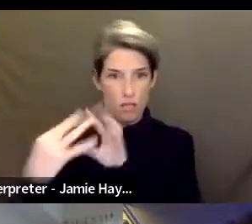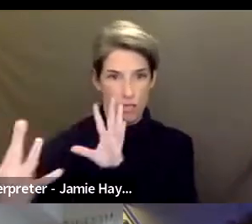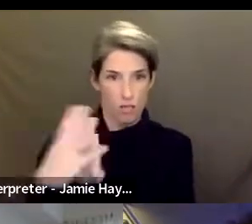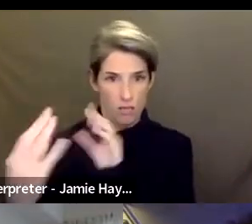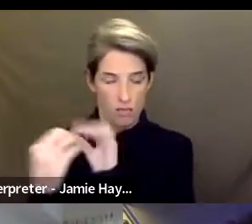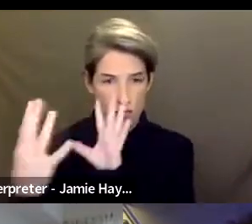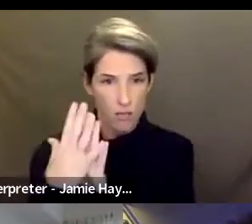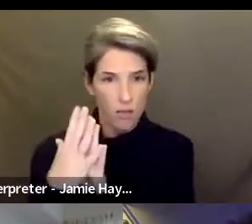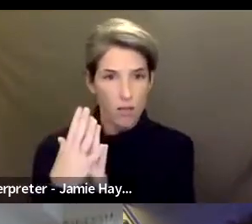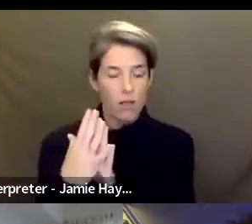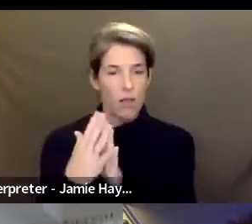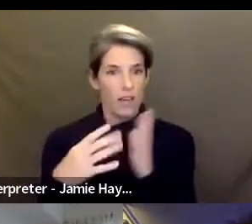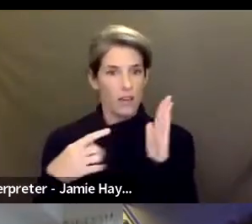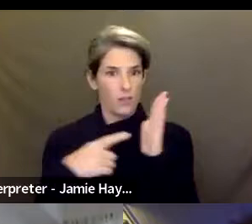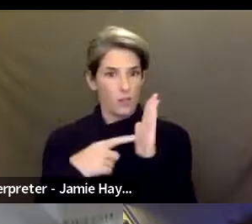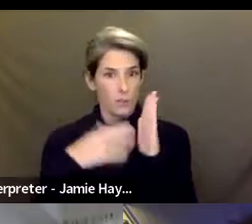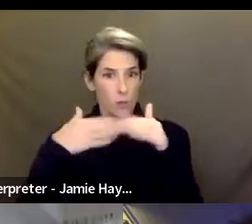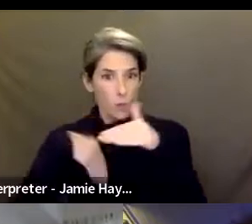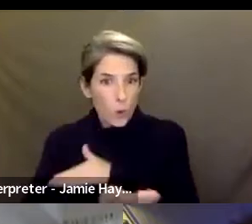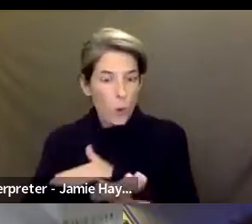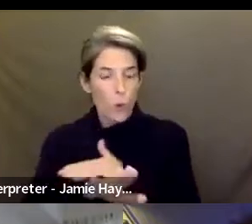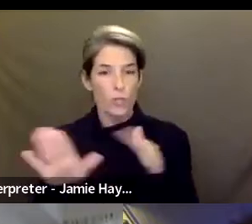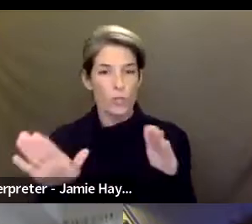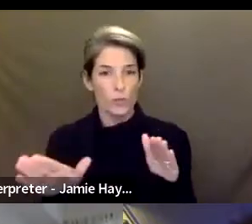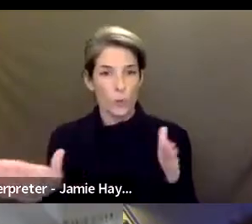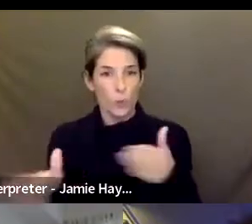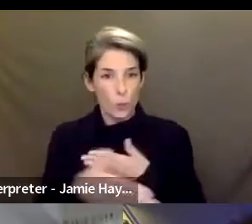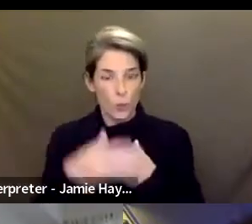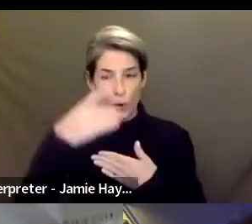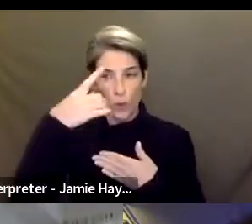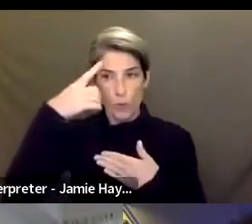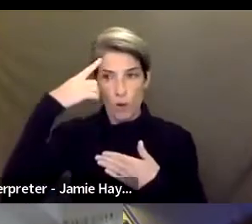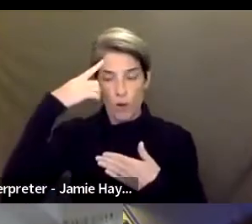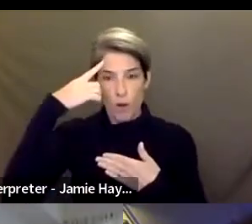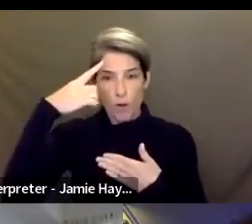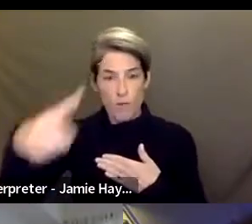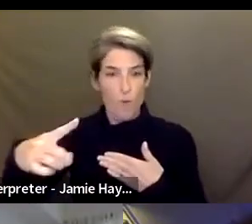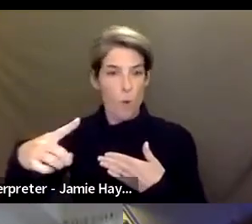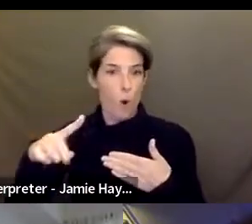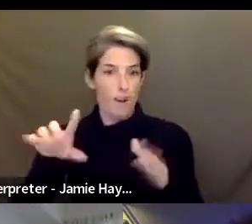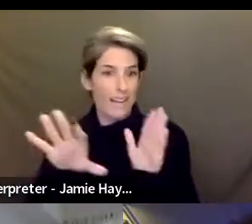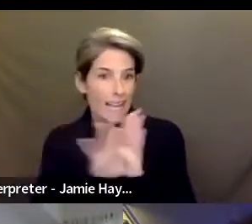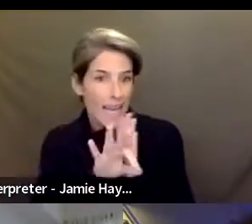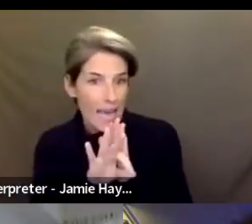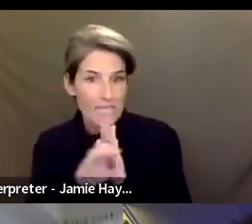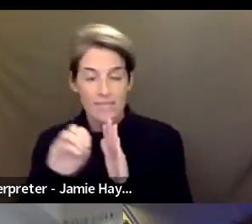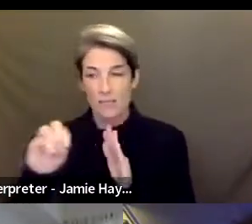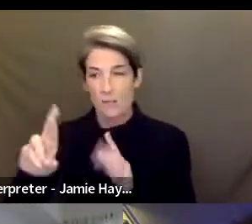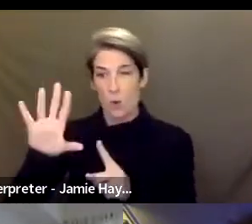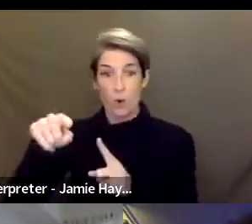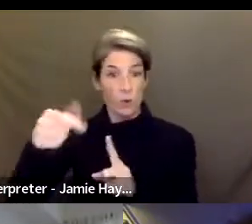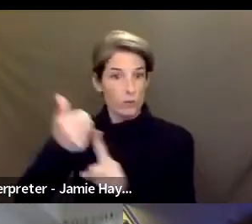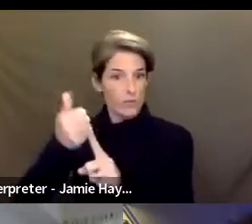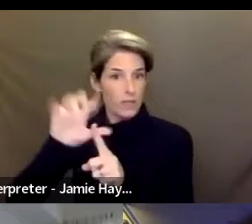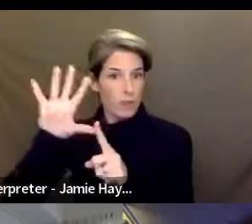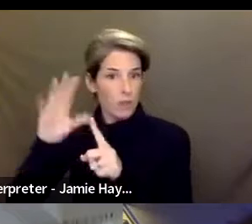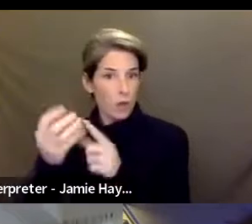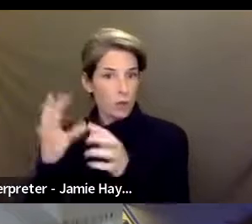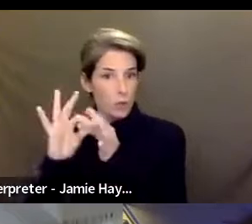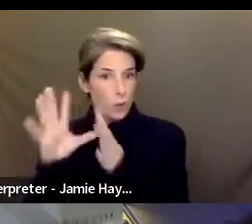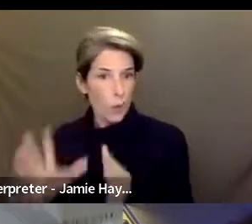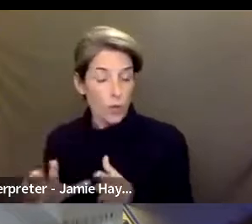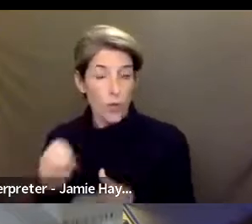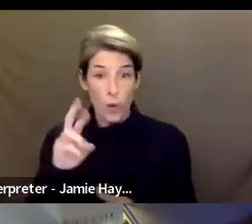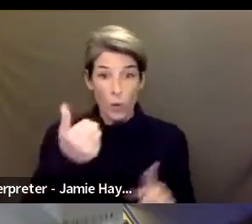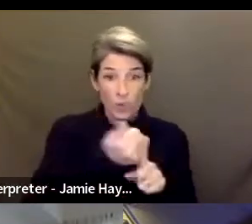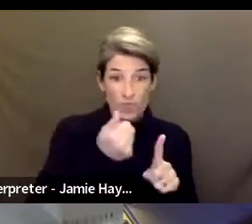into these rooms to cast for someone, or when you are the cultural coordinator, or when you're casting for your own thing, and it's